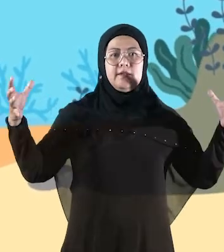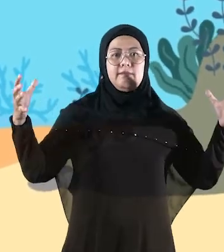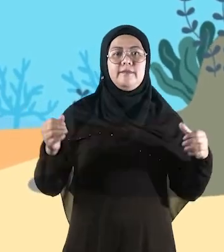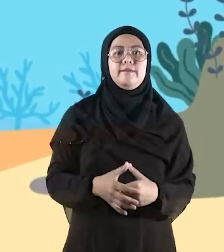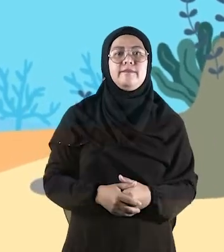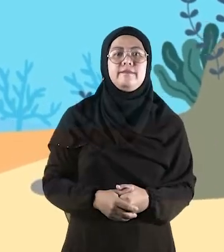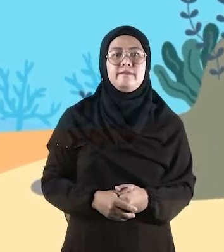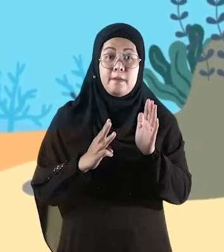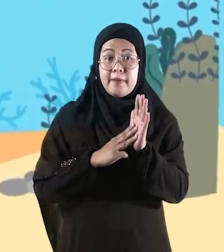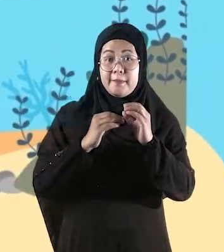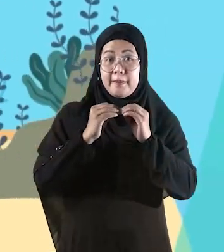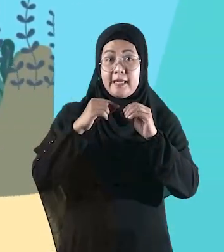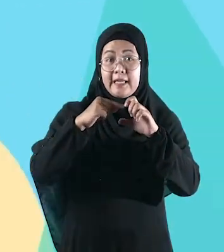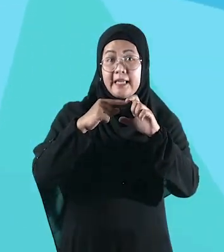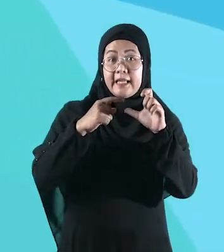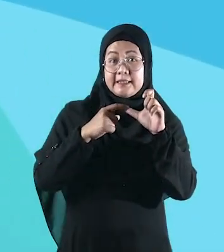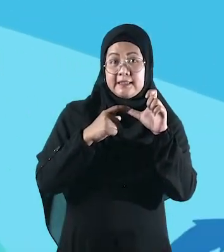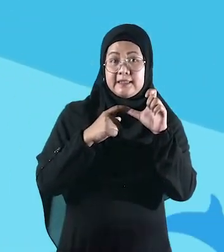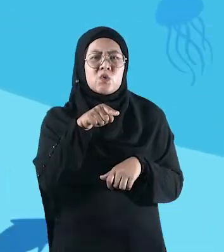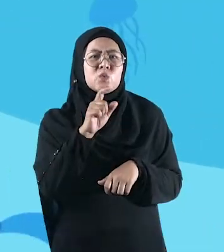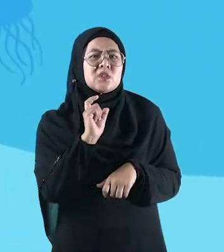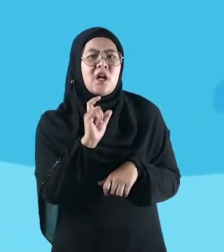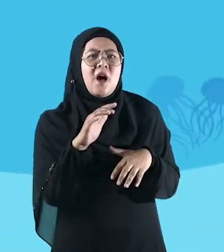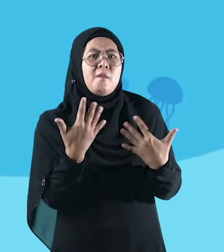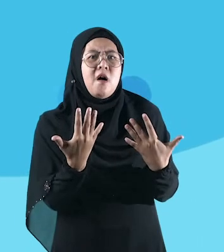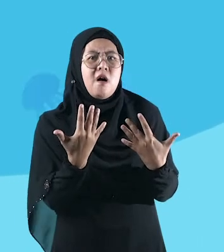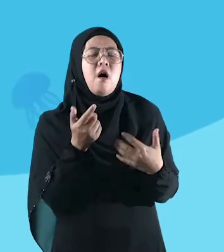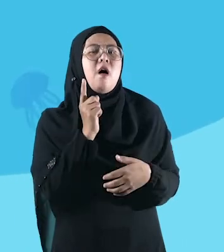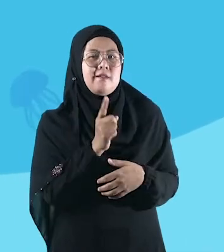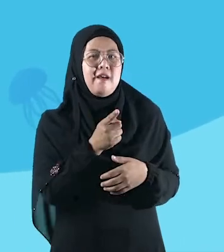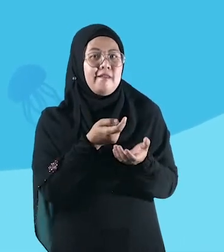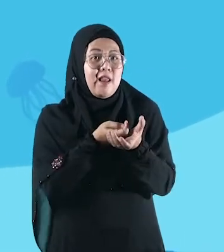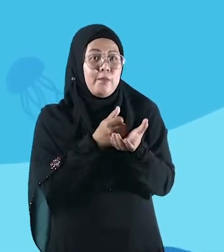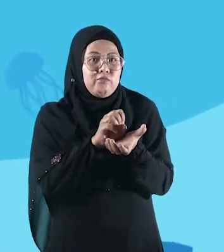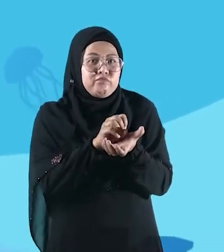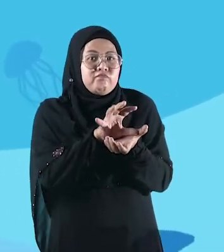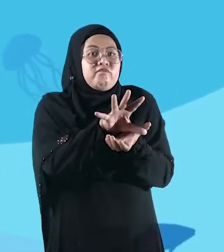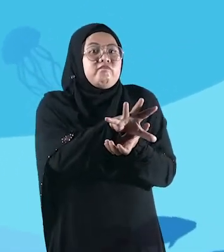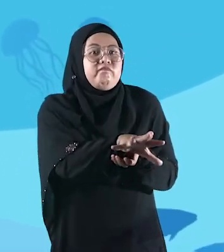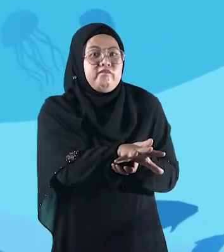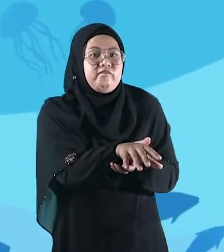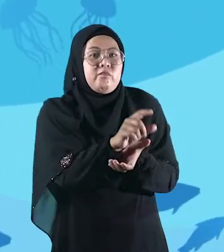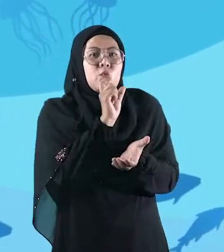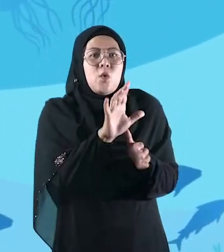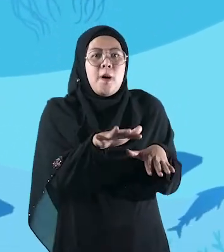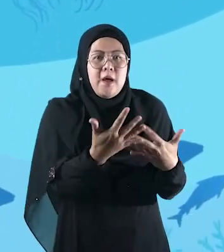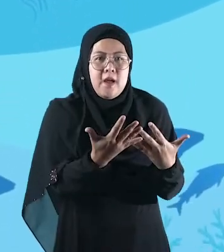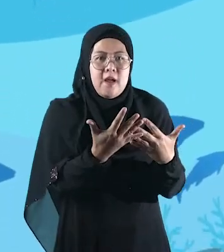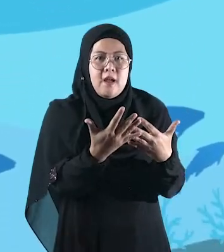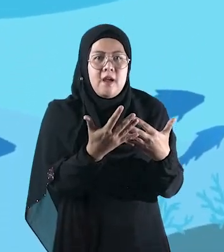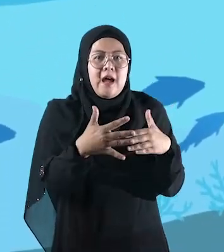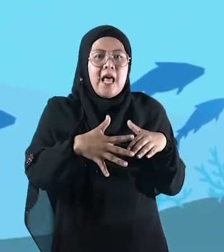vessels. 3. The Multibeam Echo Sounder, or MBES, is a sonar emitting device used to